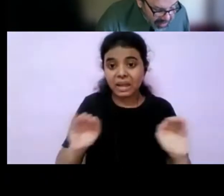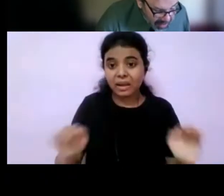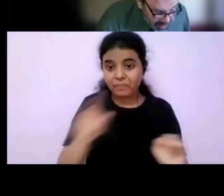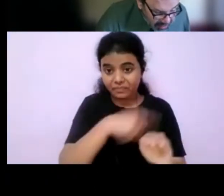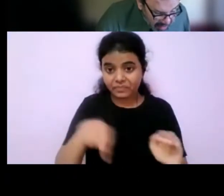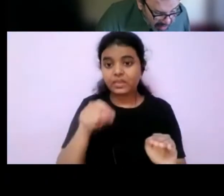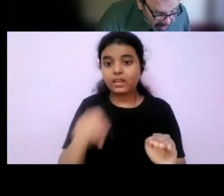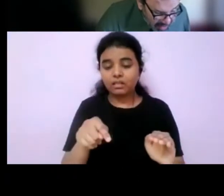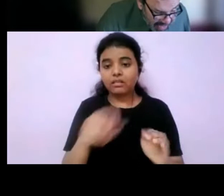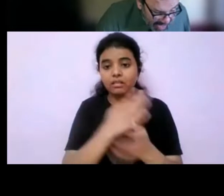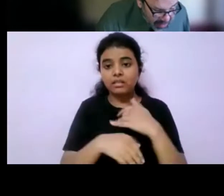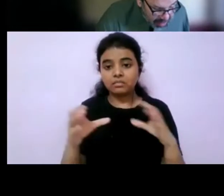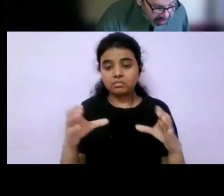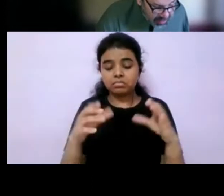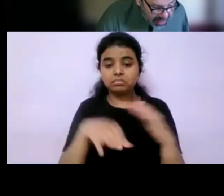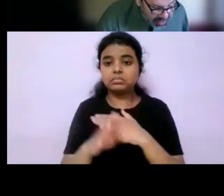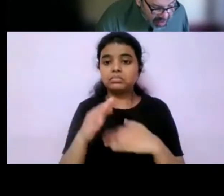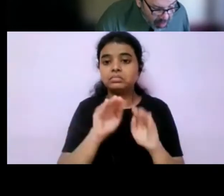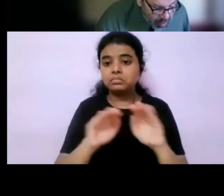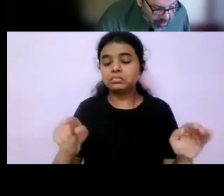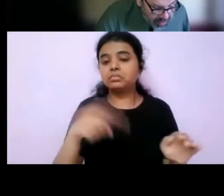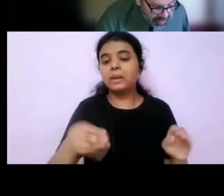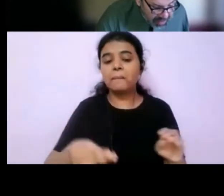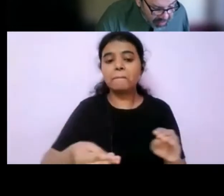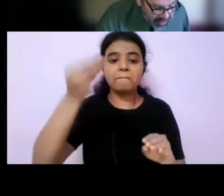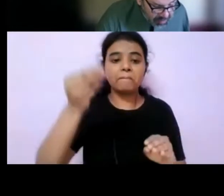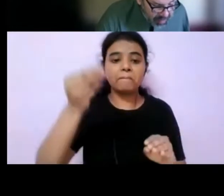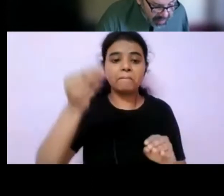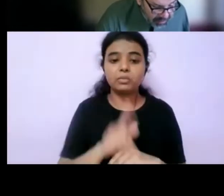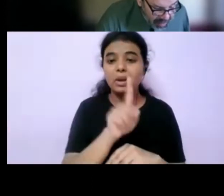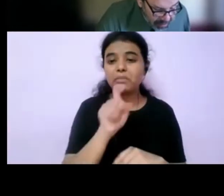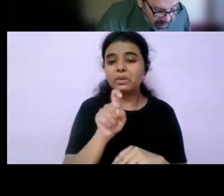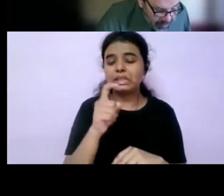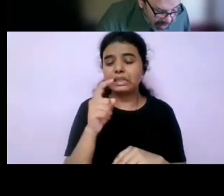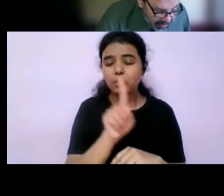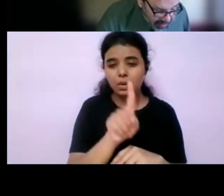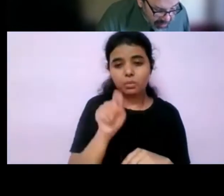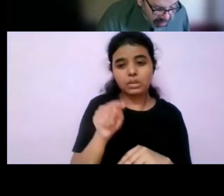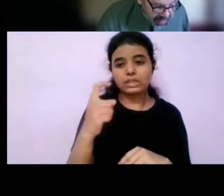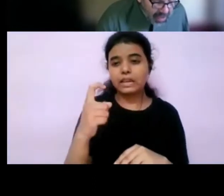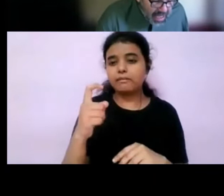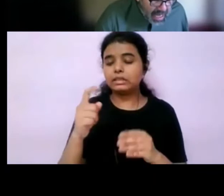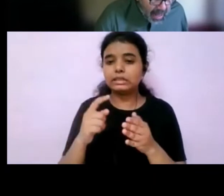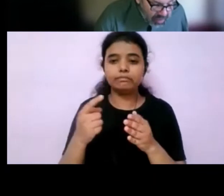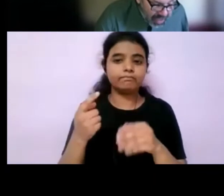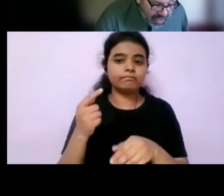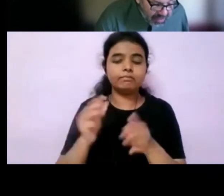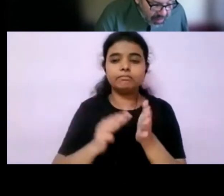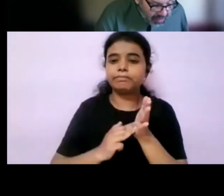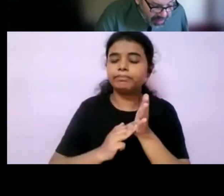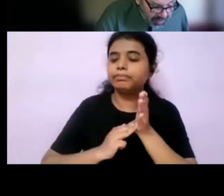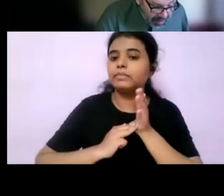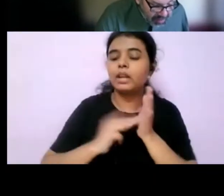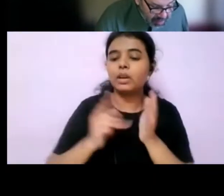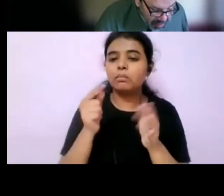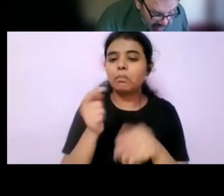disabilities occurs at an annual rates of at least 1.7 times greater than for their peers without disability, and mortality rates